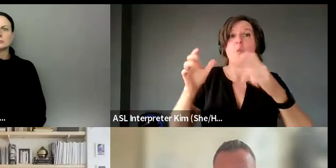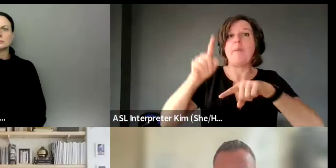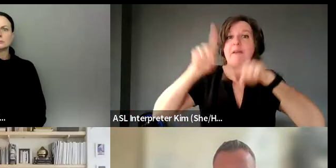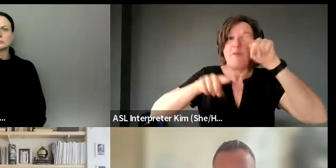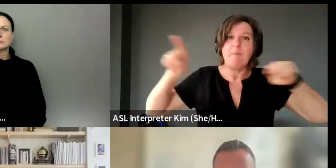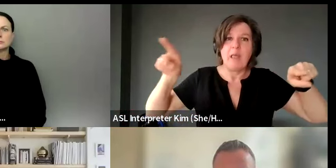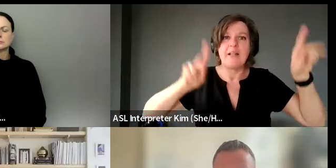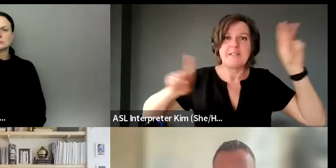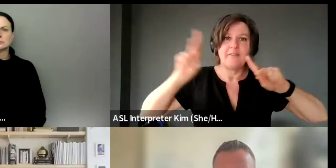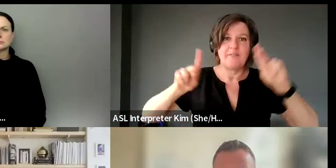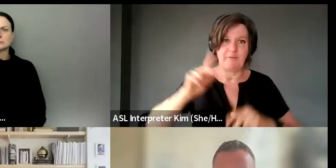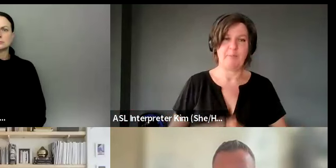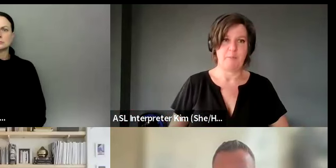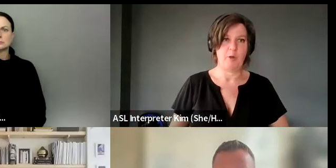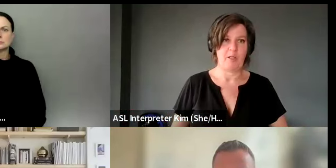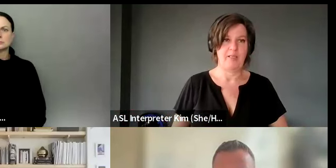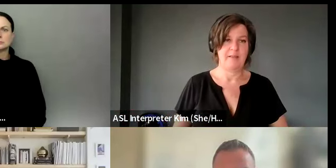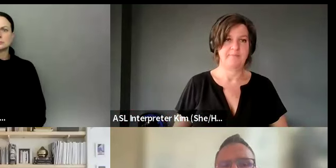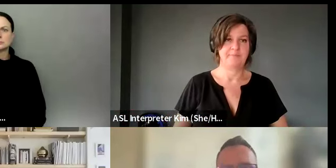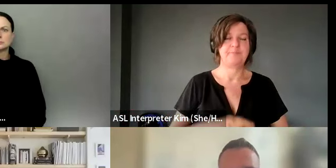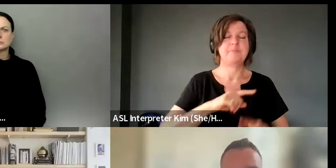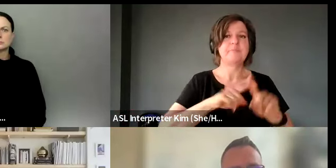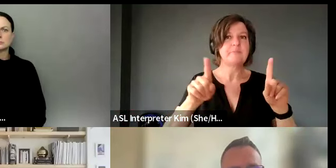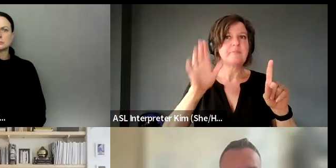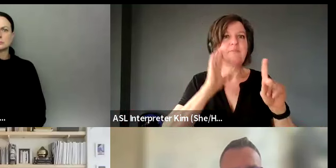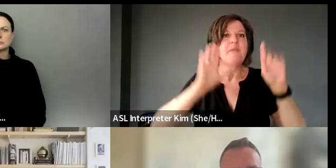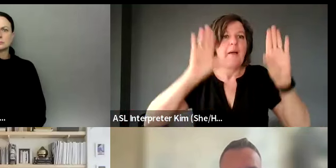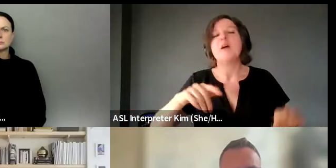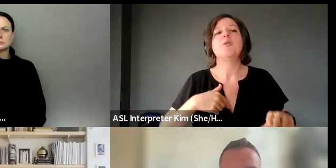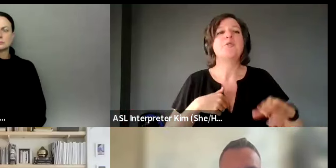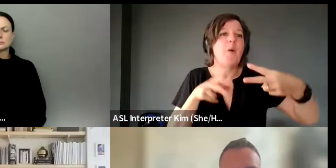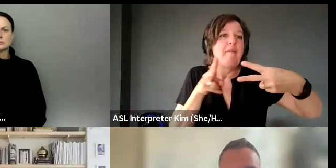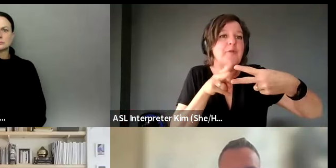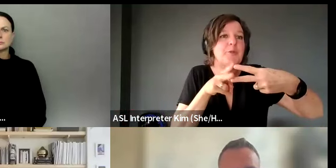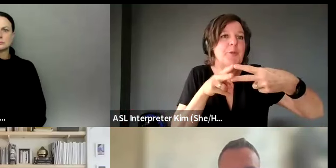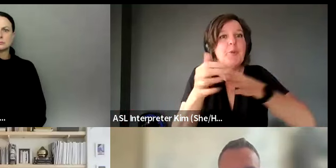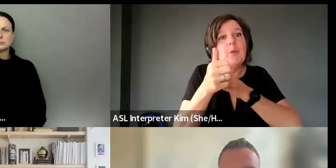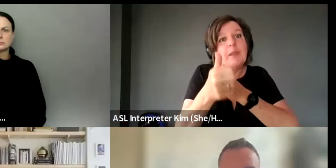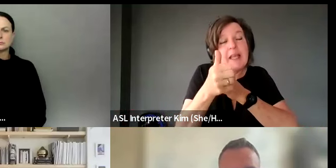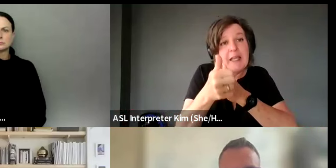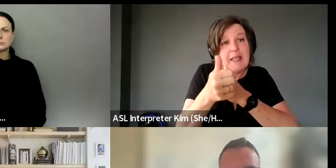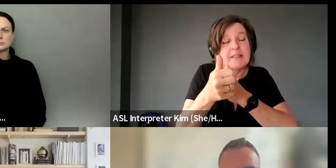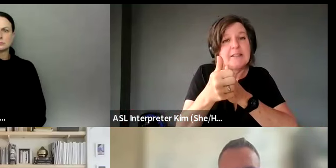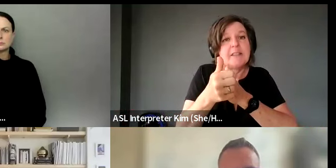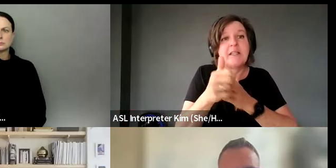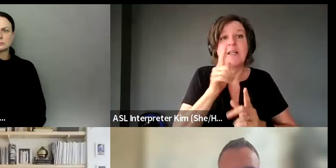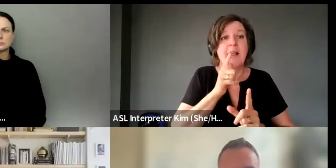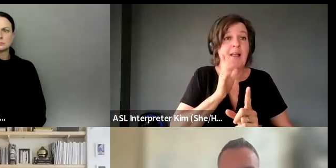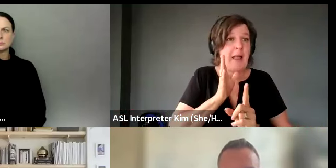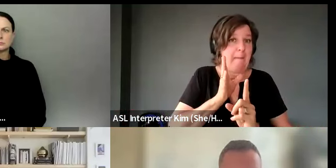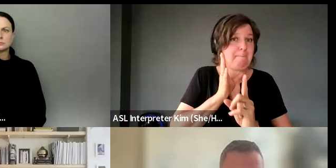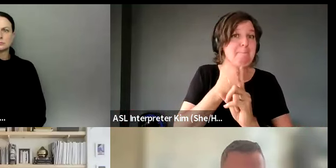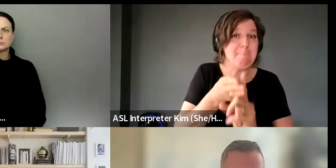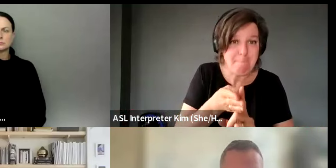right? Like, so, but it would be great to have maybe two leads who, and this is a pitch to this group,